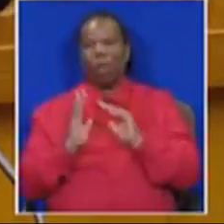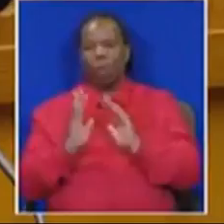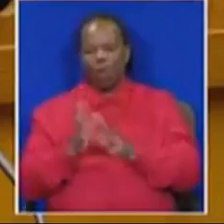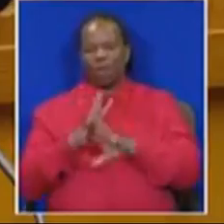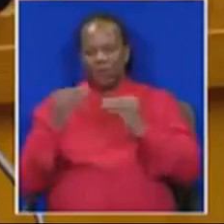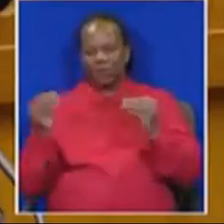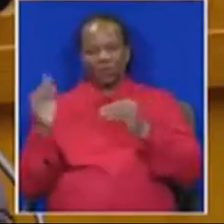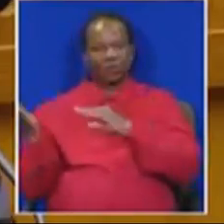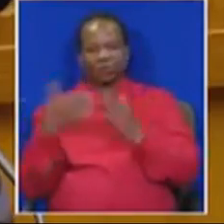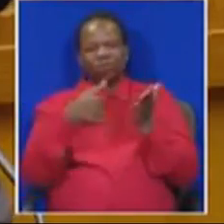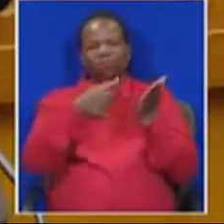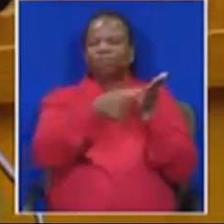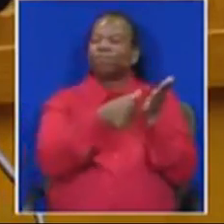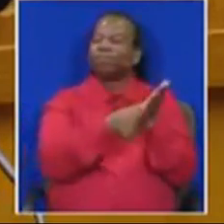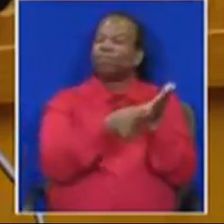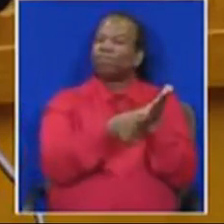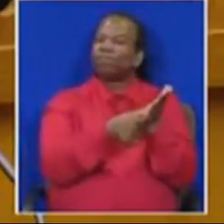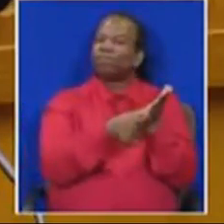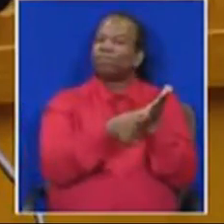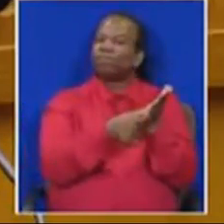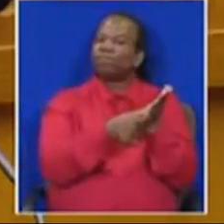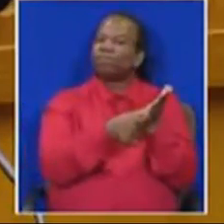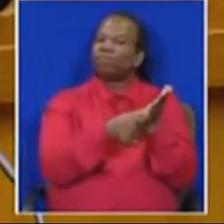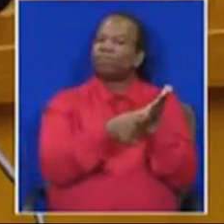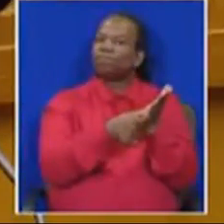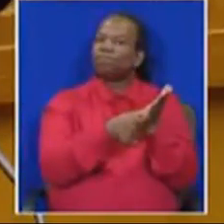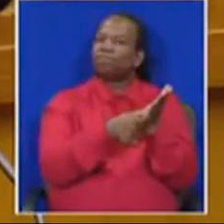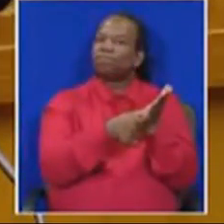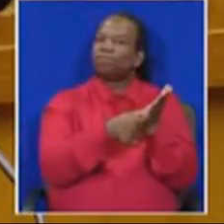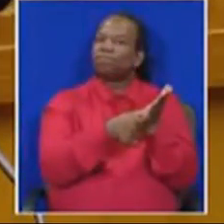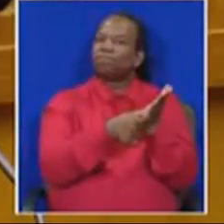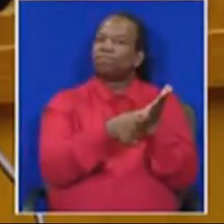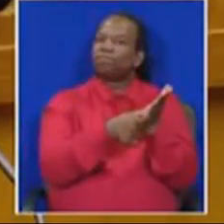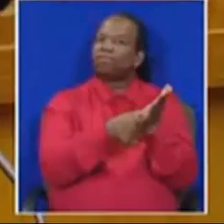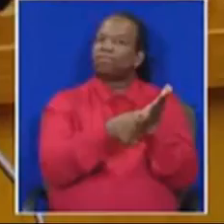Social grants remain a vital lifeline for